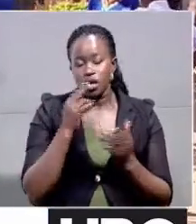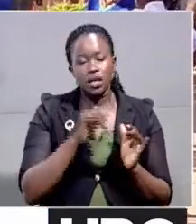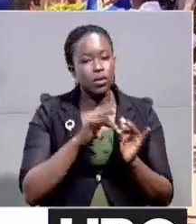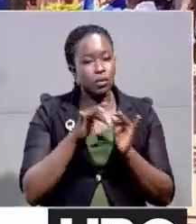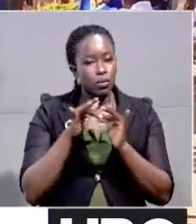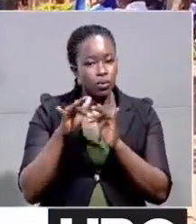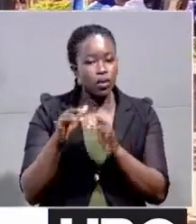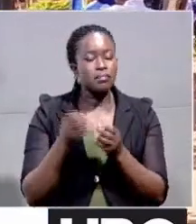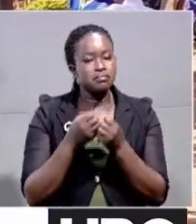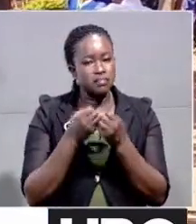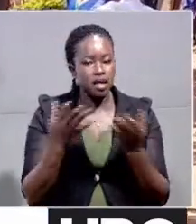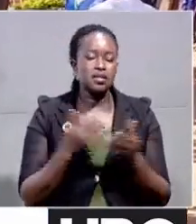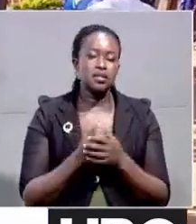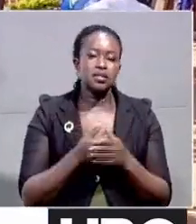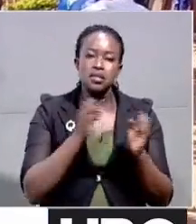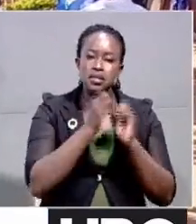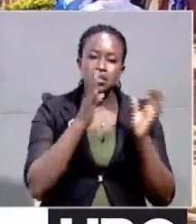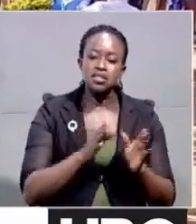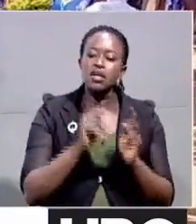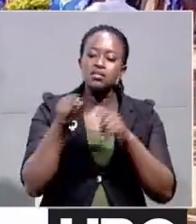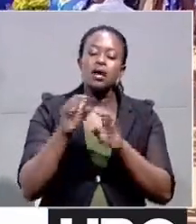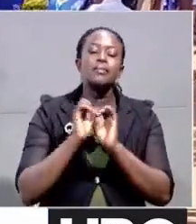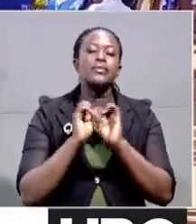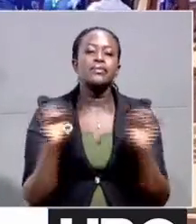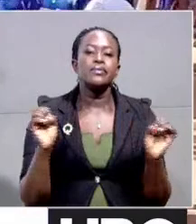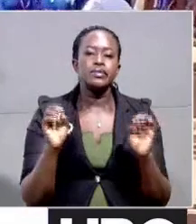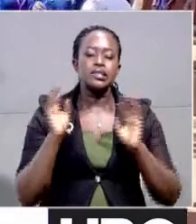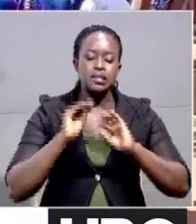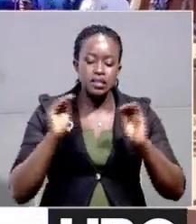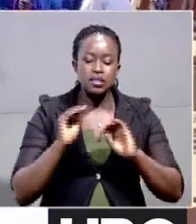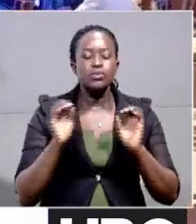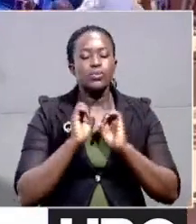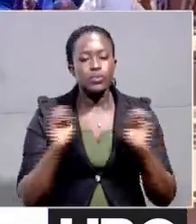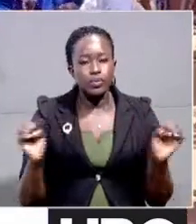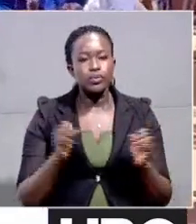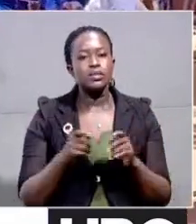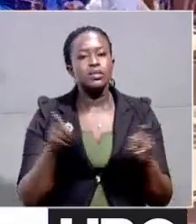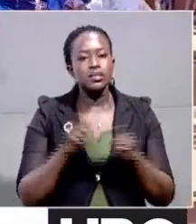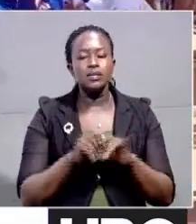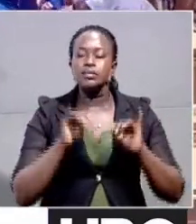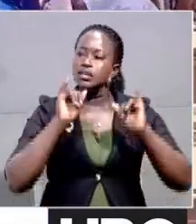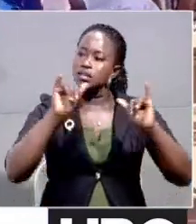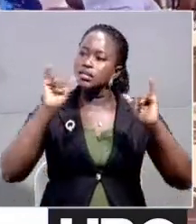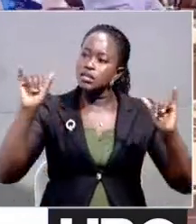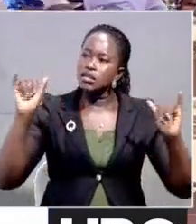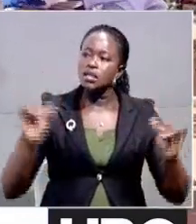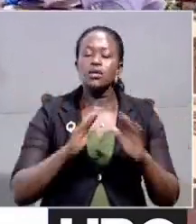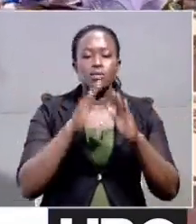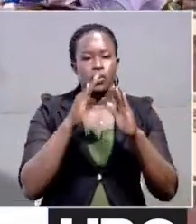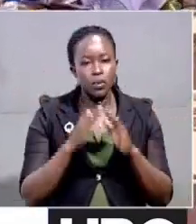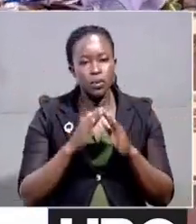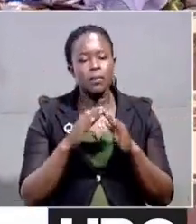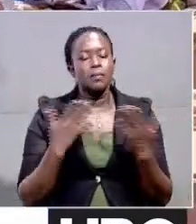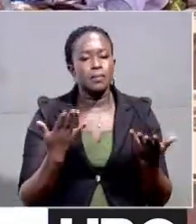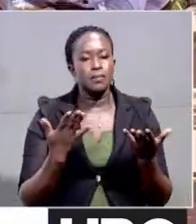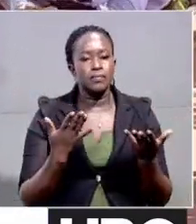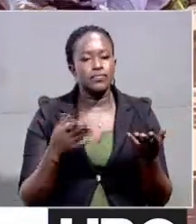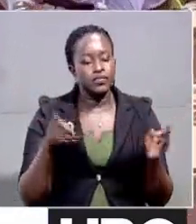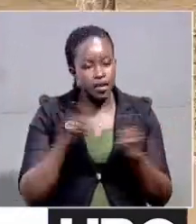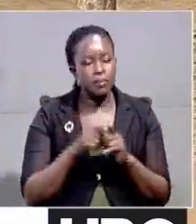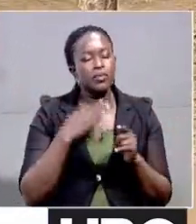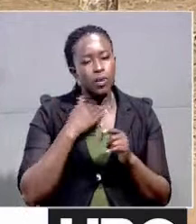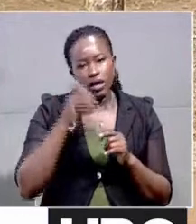numbers, but teachers were not available to teach. They remain in their homes until government heed to their